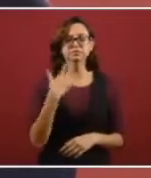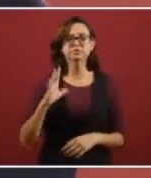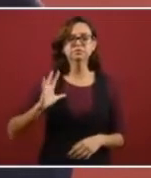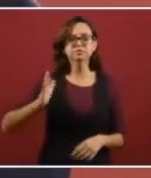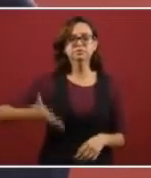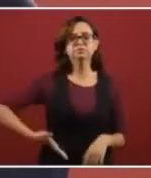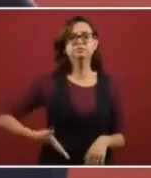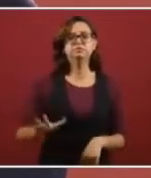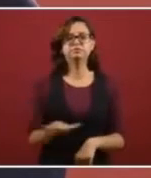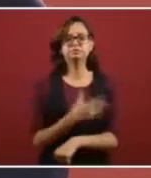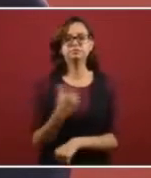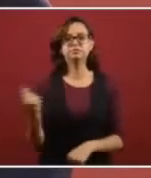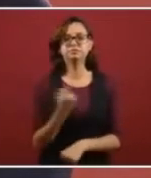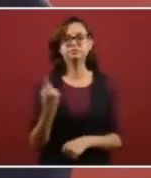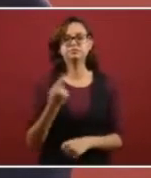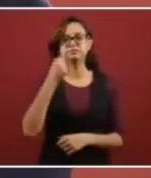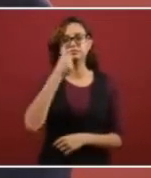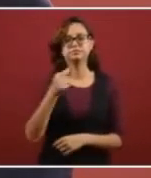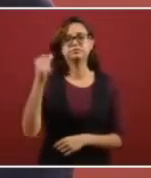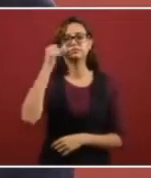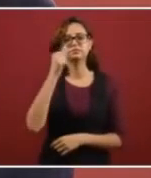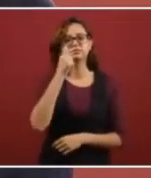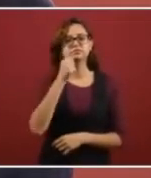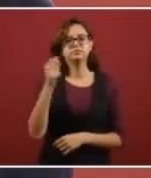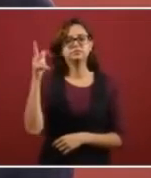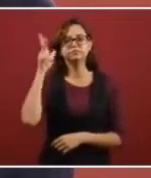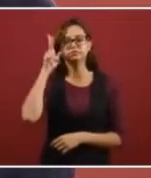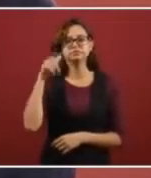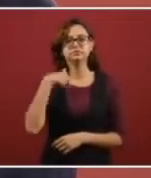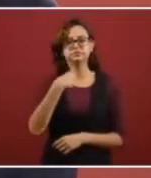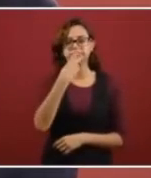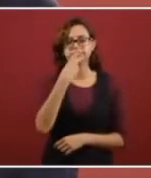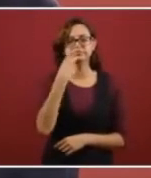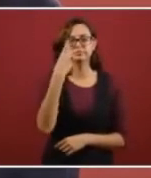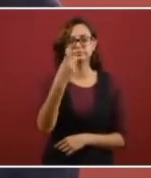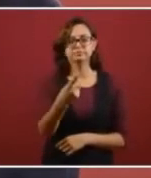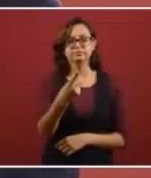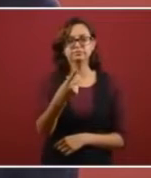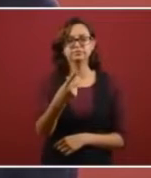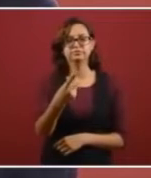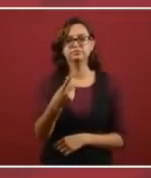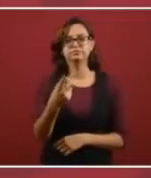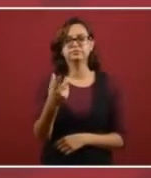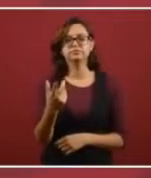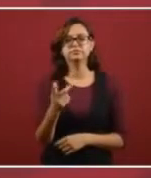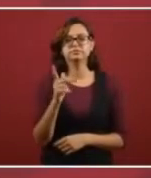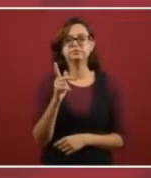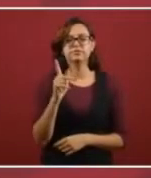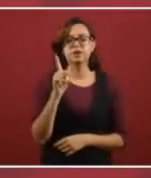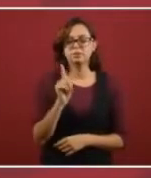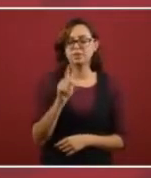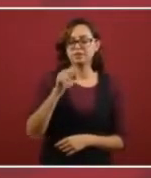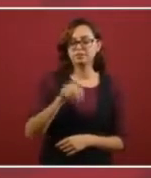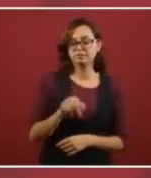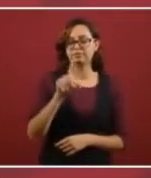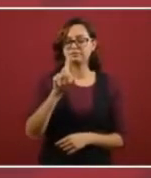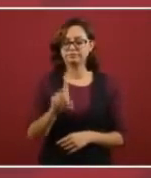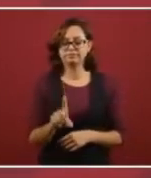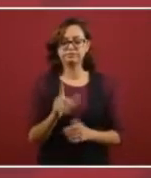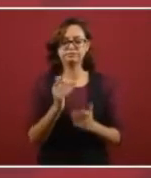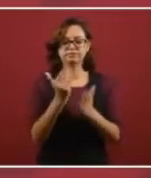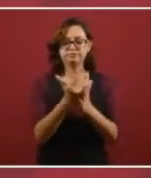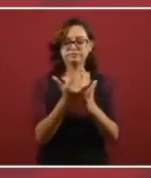prideful thing because as I commented yesterday or day before that always the plans